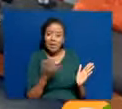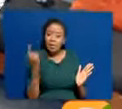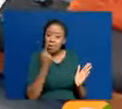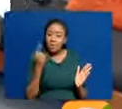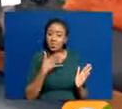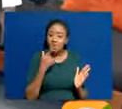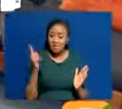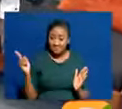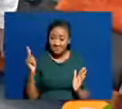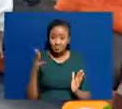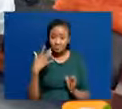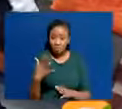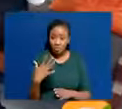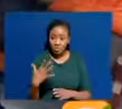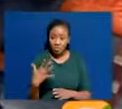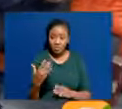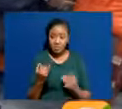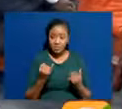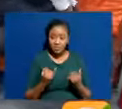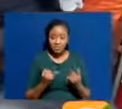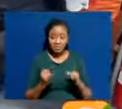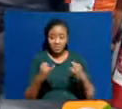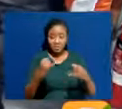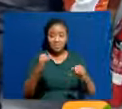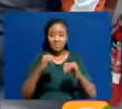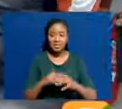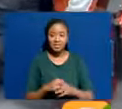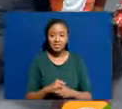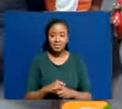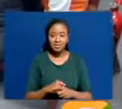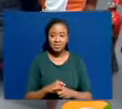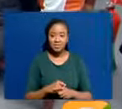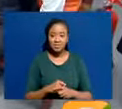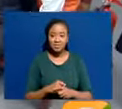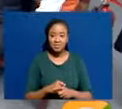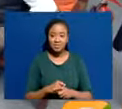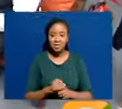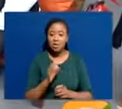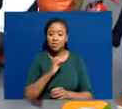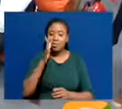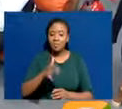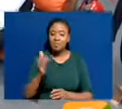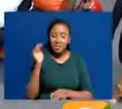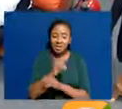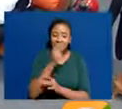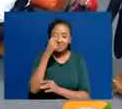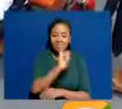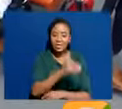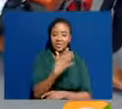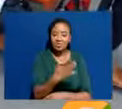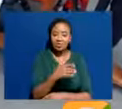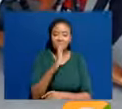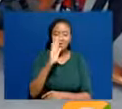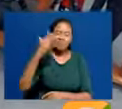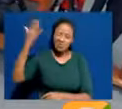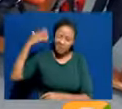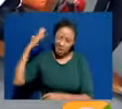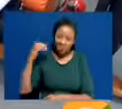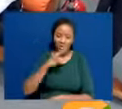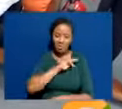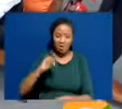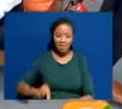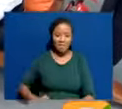this document. When I asked for it, I was told no one has asked for this thing since mayors.